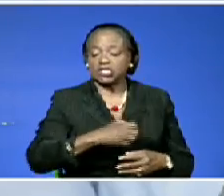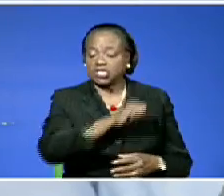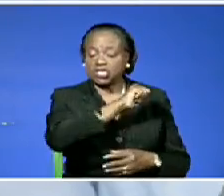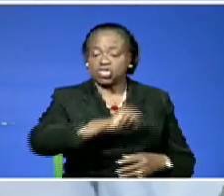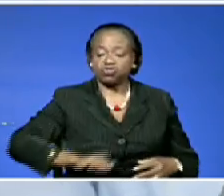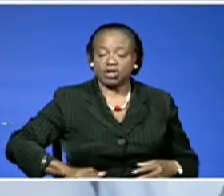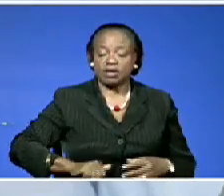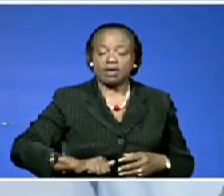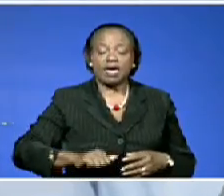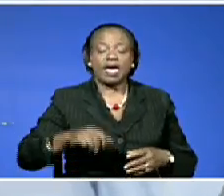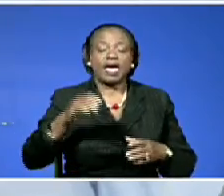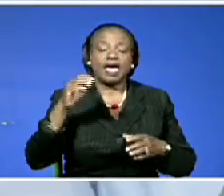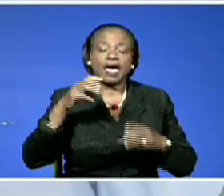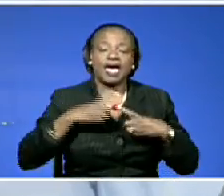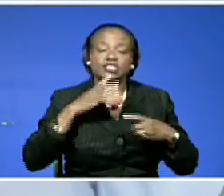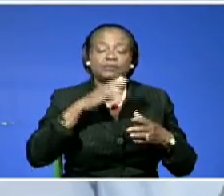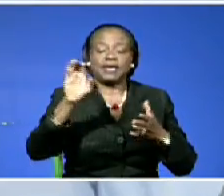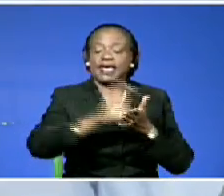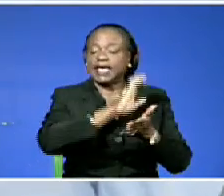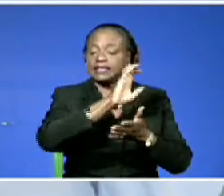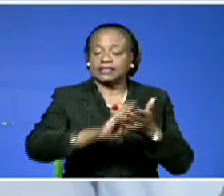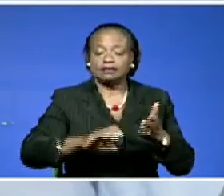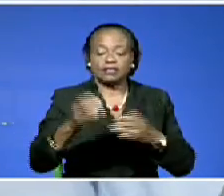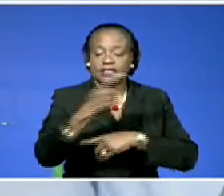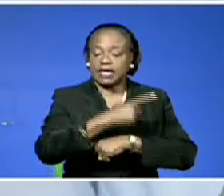to accommodate admissions for surgery.